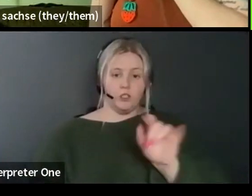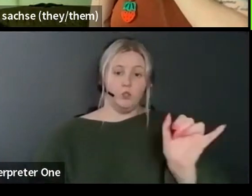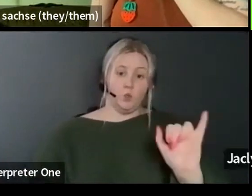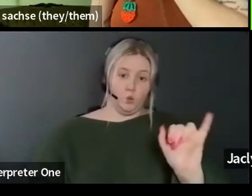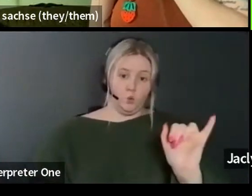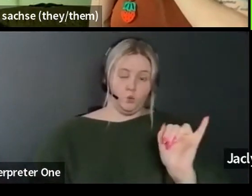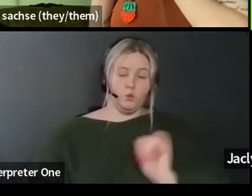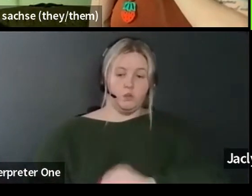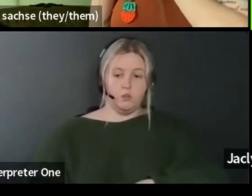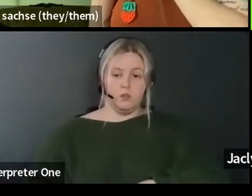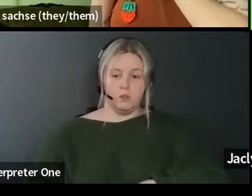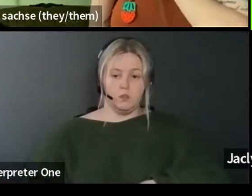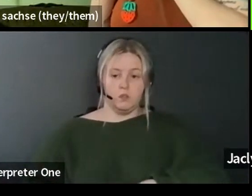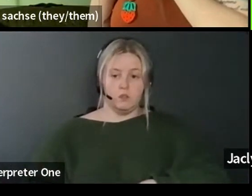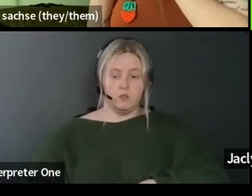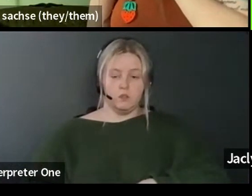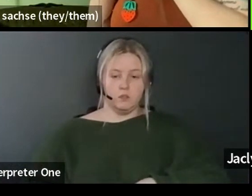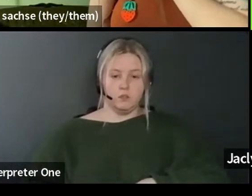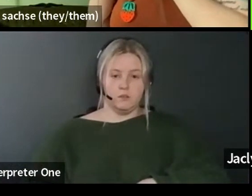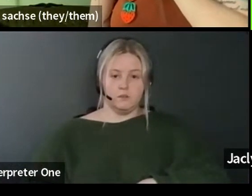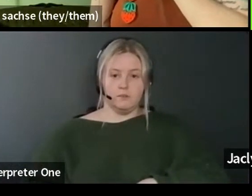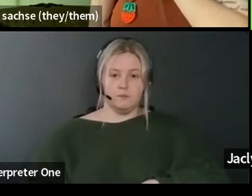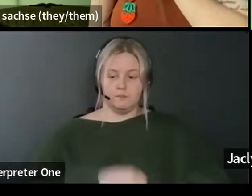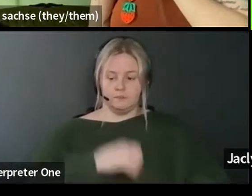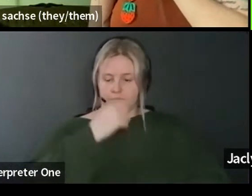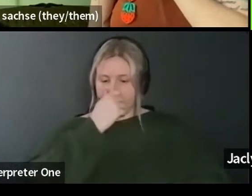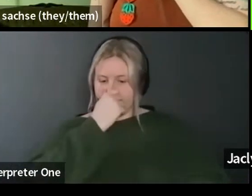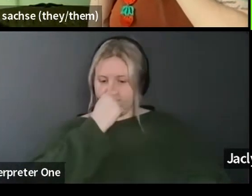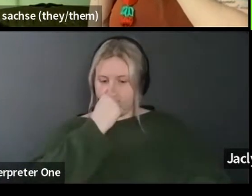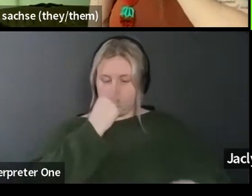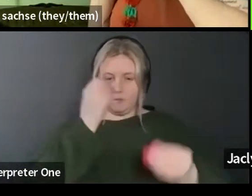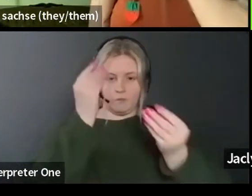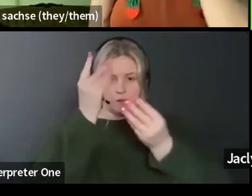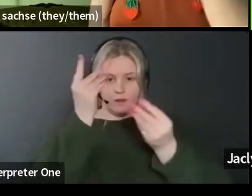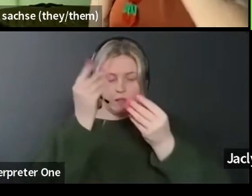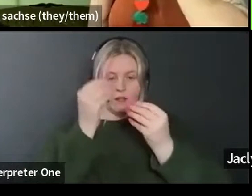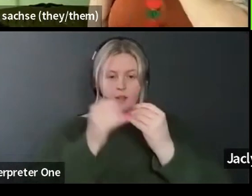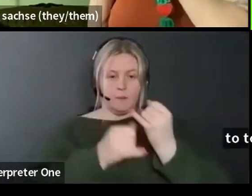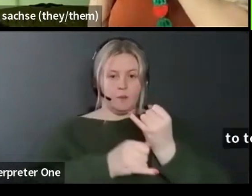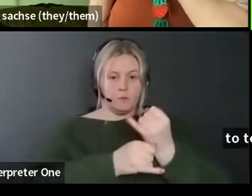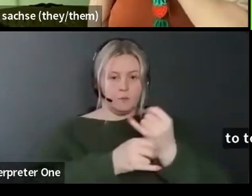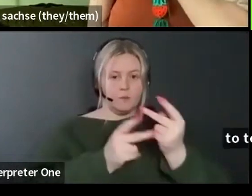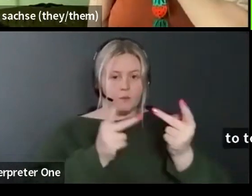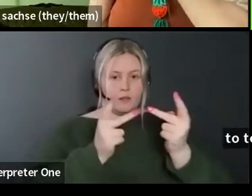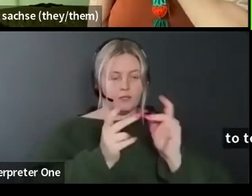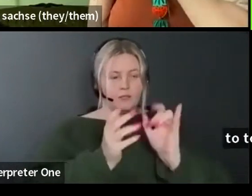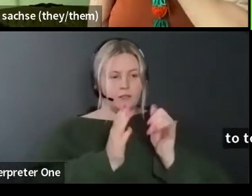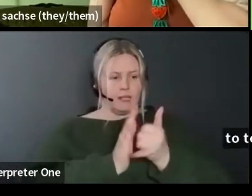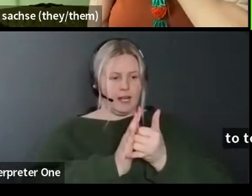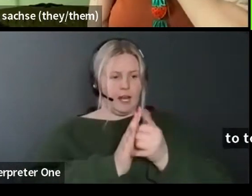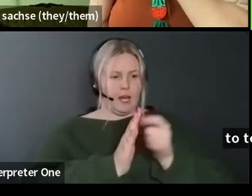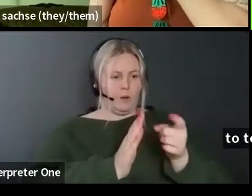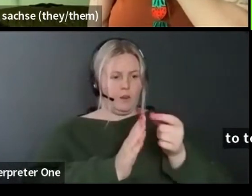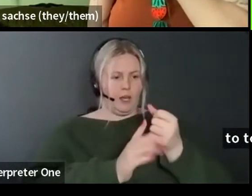so in addition to kind of thinking about how institutions engage in death making, there's also this